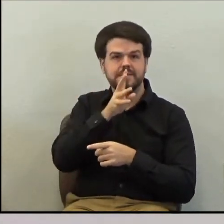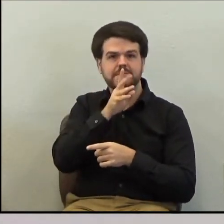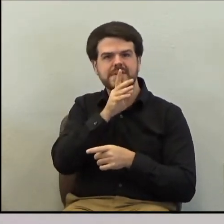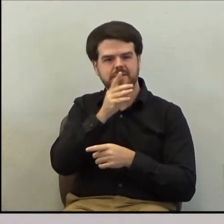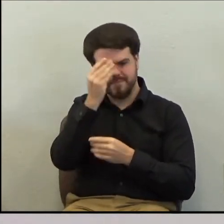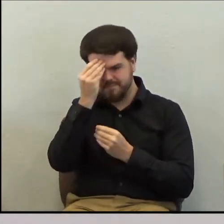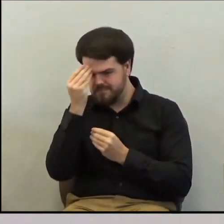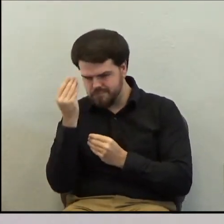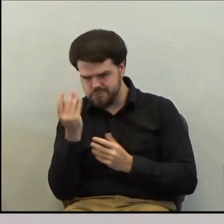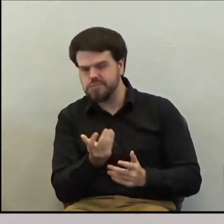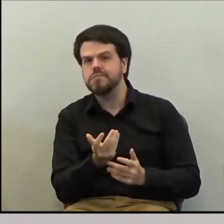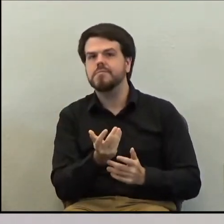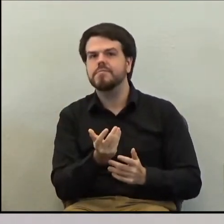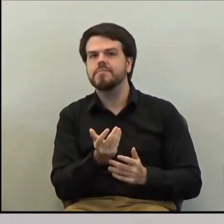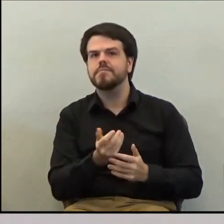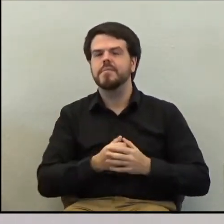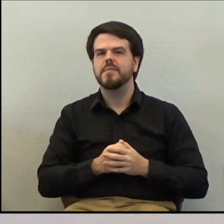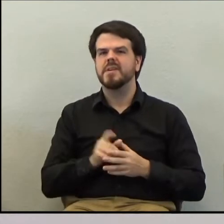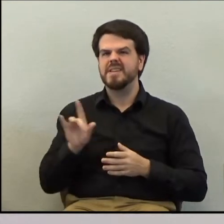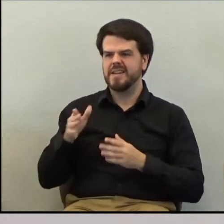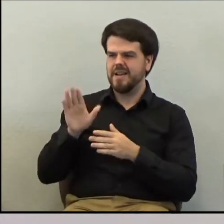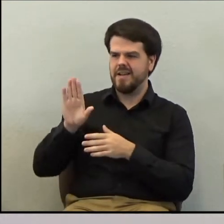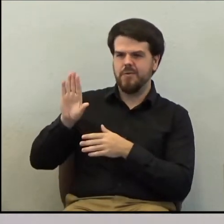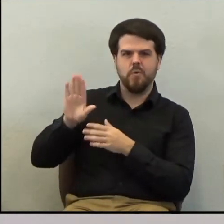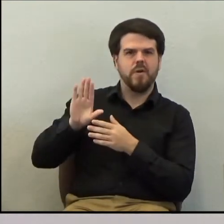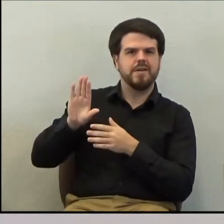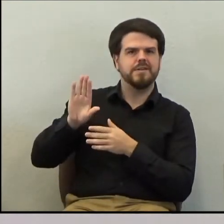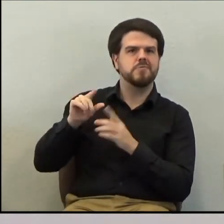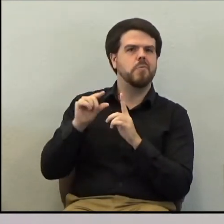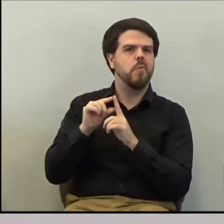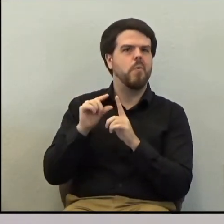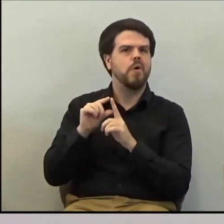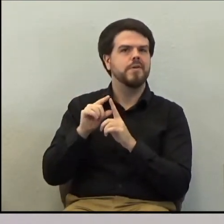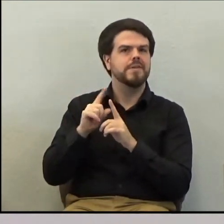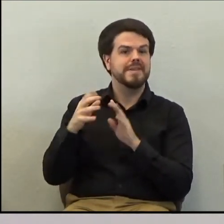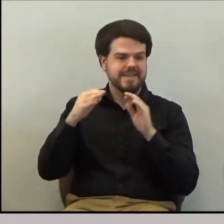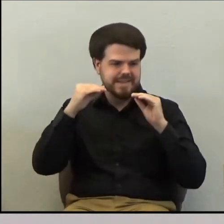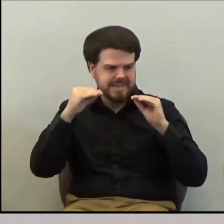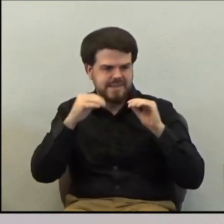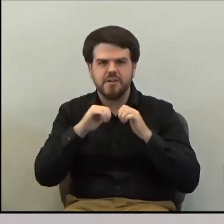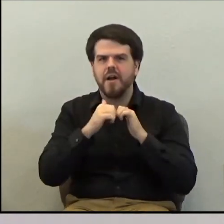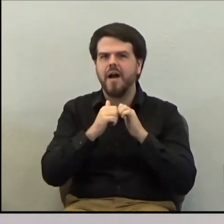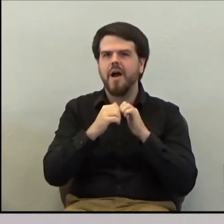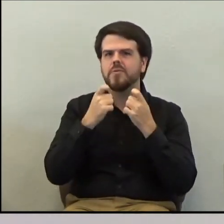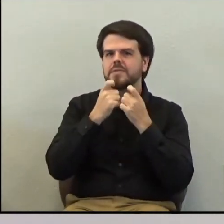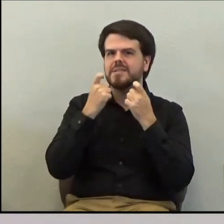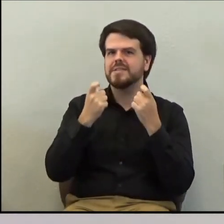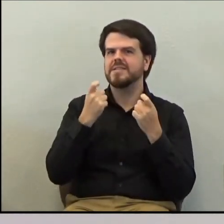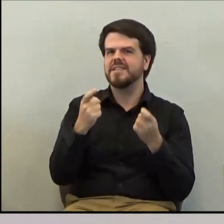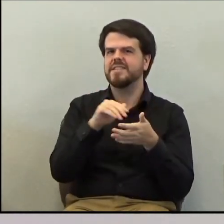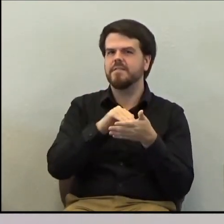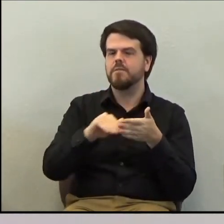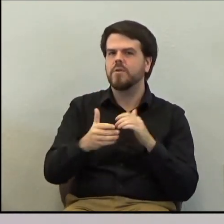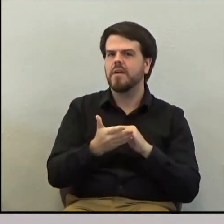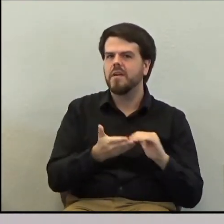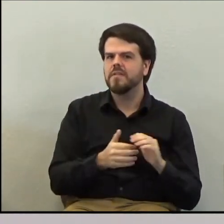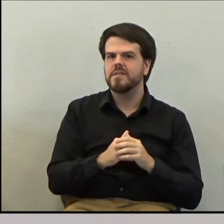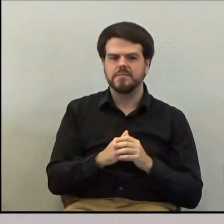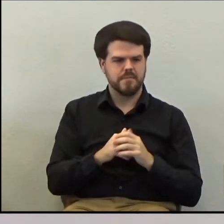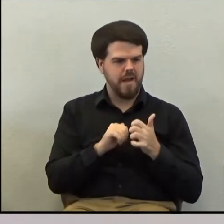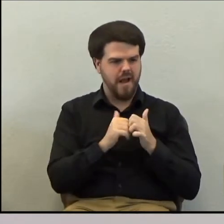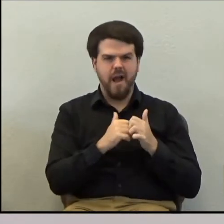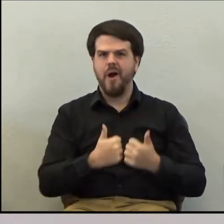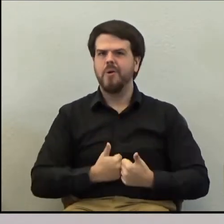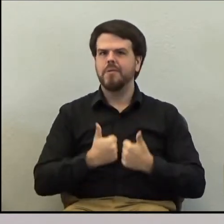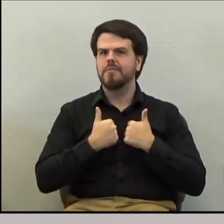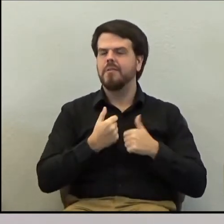about important matters, about the forgiveness of sin, about how to live as Christians in the world, what God